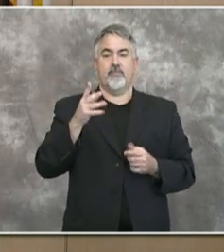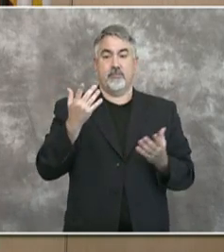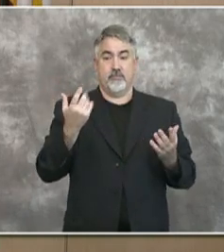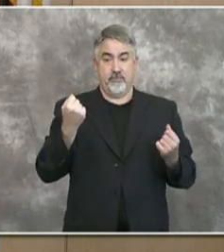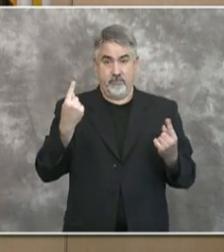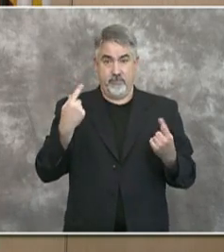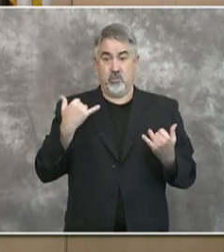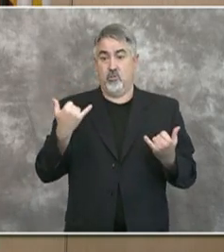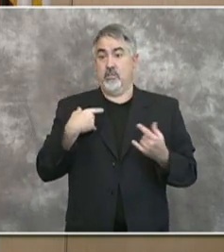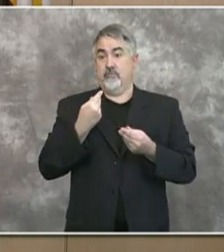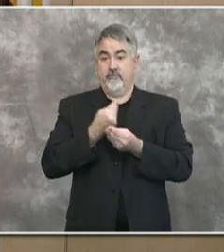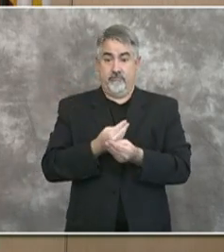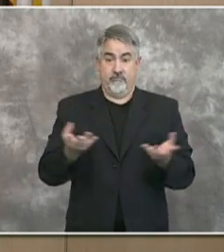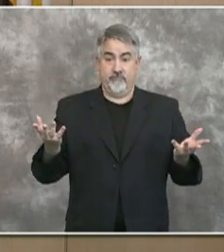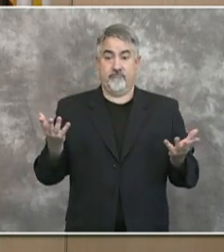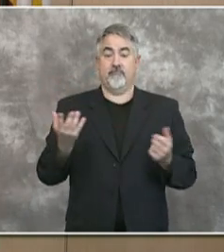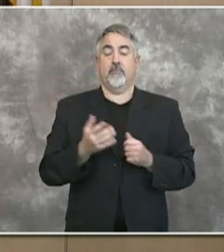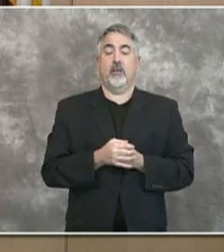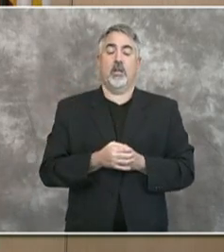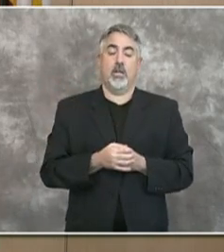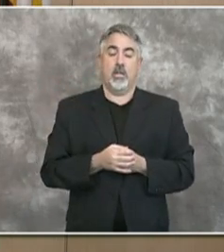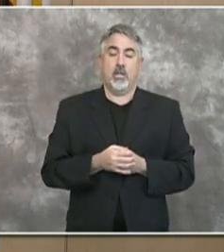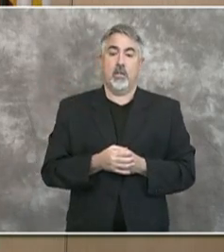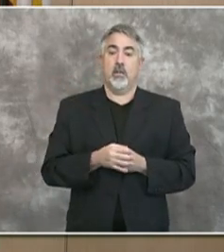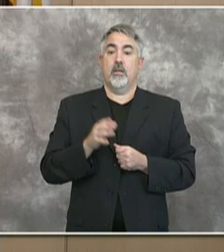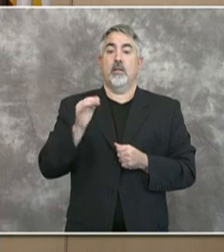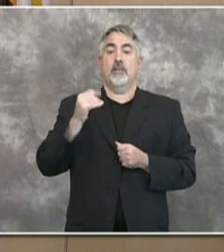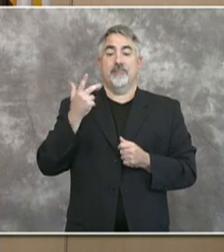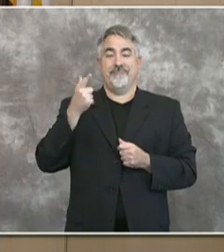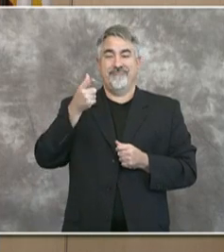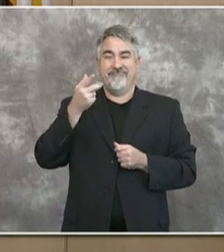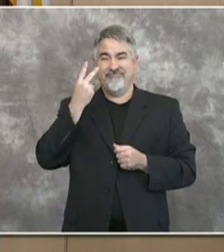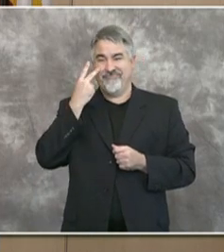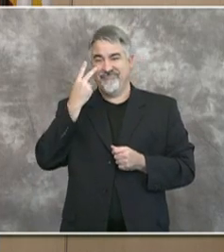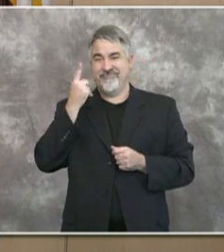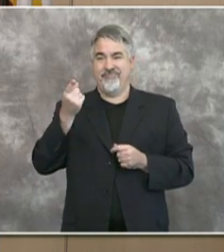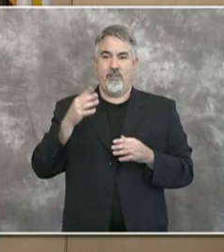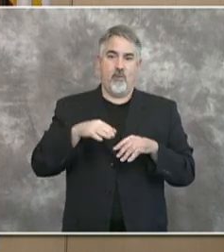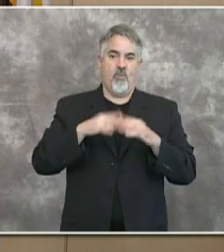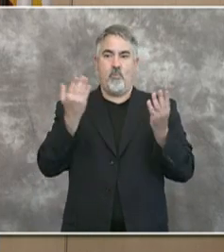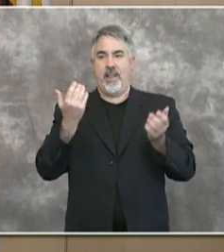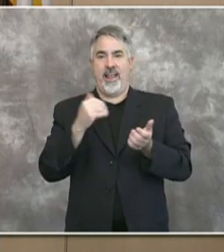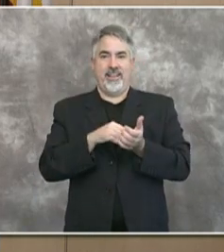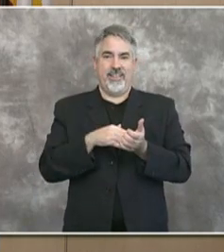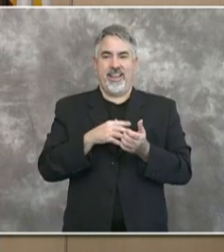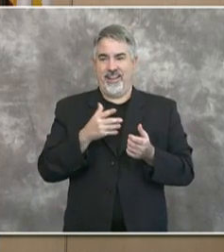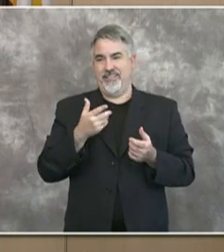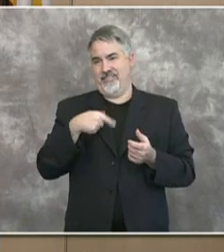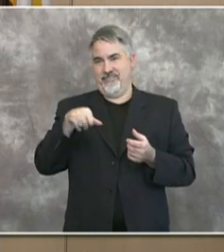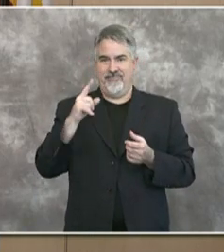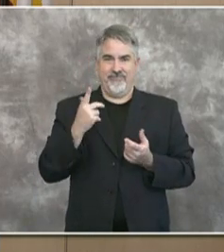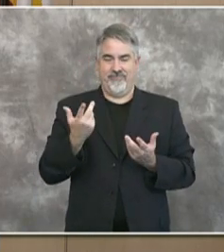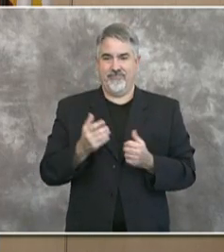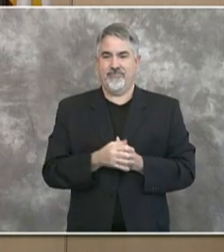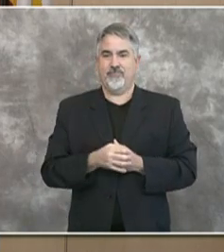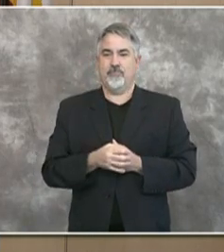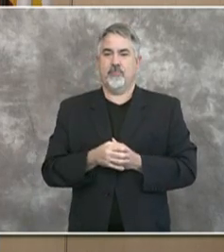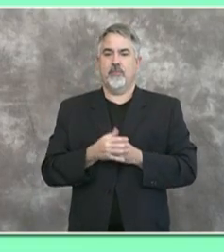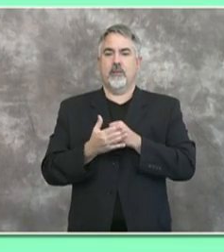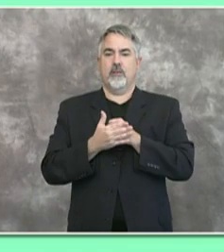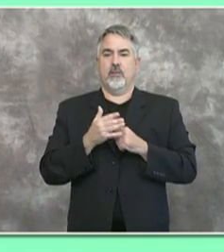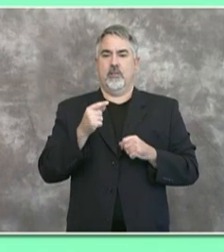for reopening the county are currently in place, as you've heard from Supervisor Fletcher. The county is utilizing